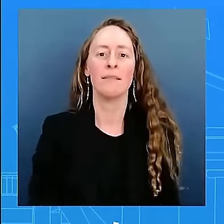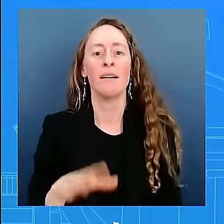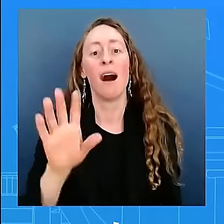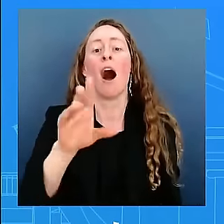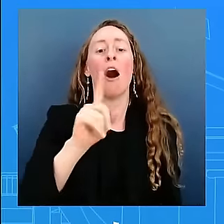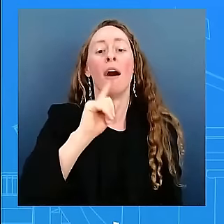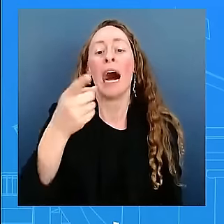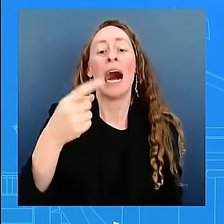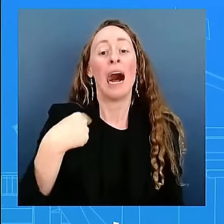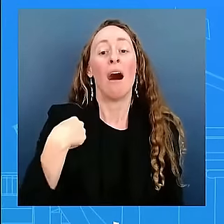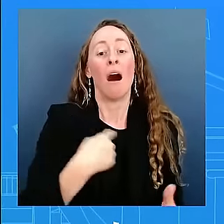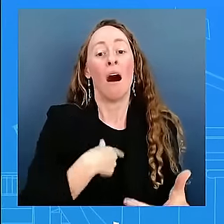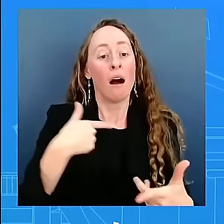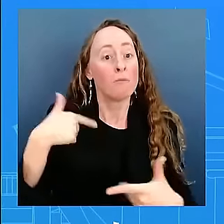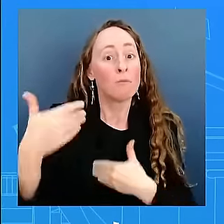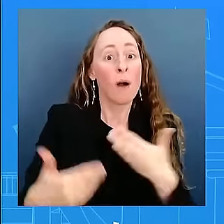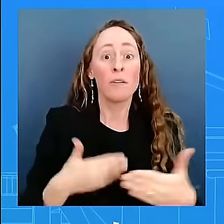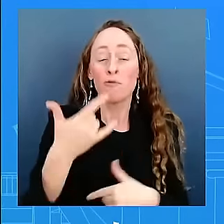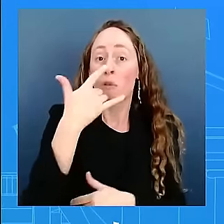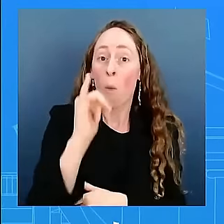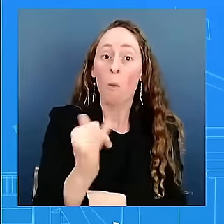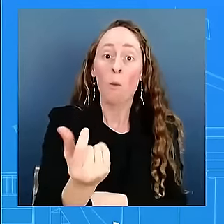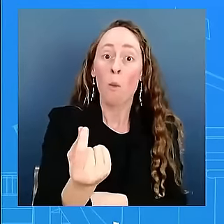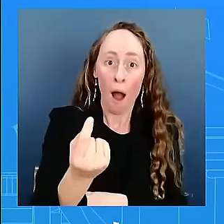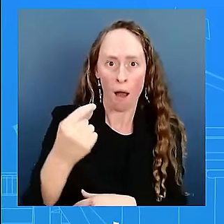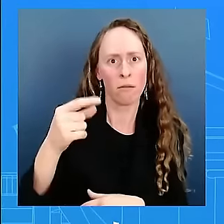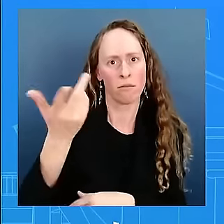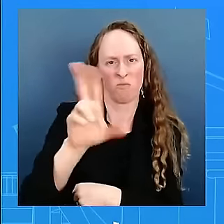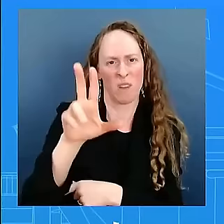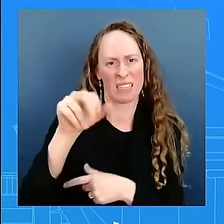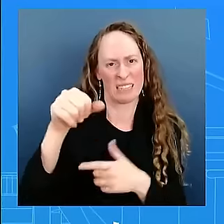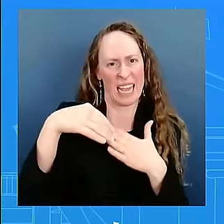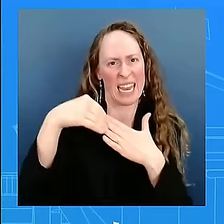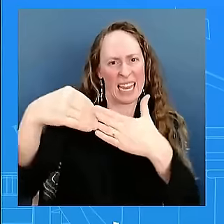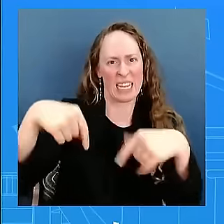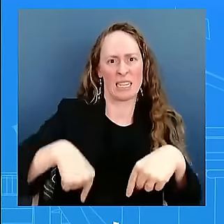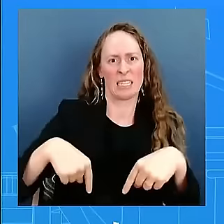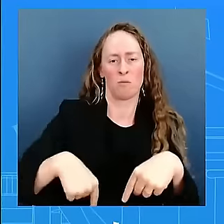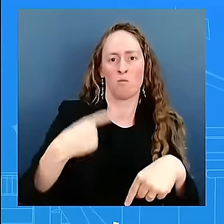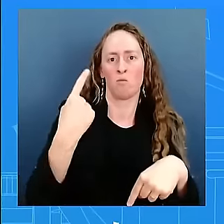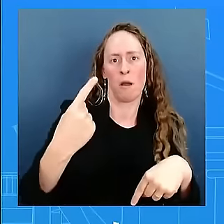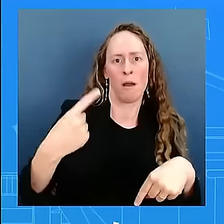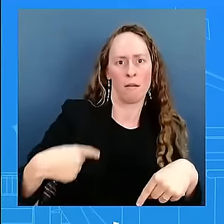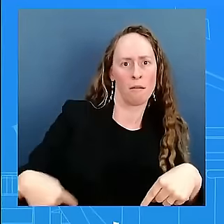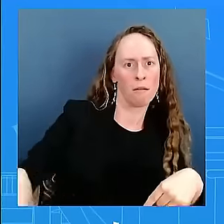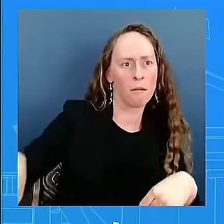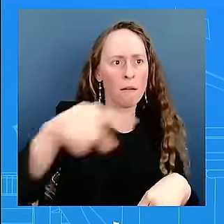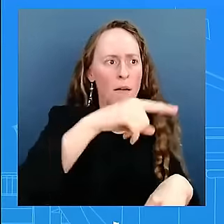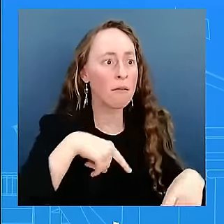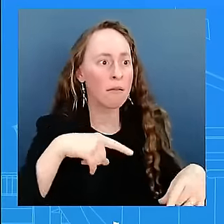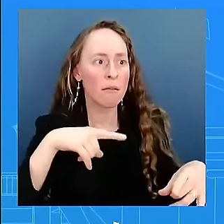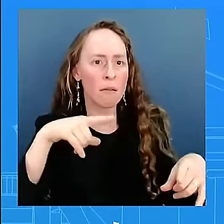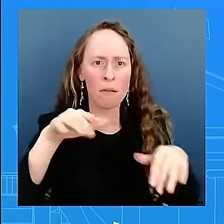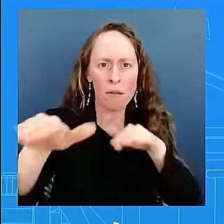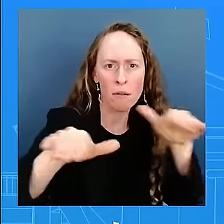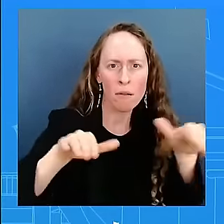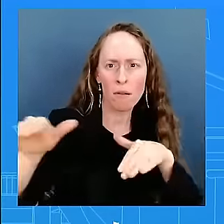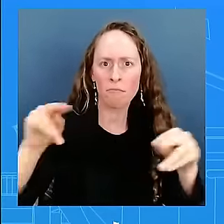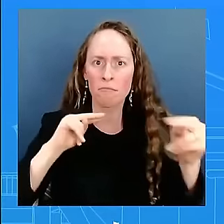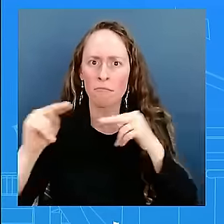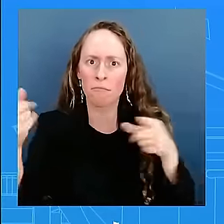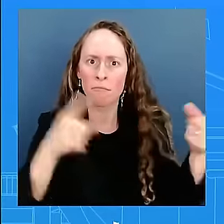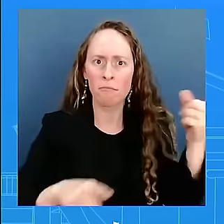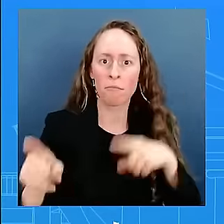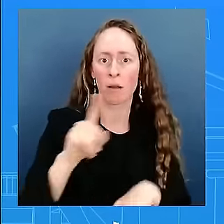in this, and we are certainly very grateful to the our allies that worked with us on